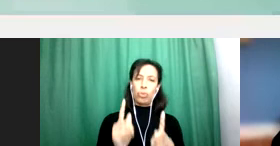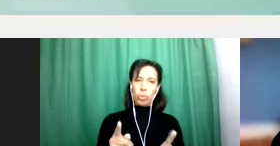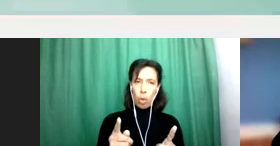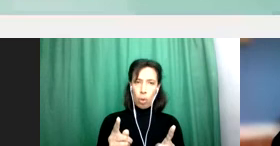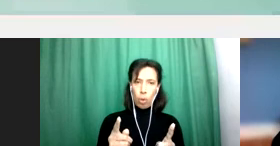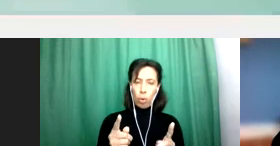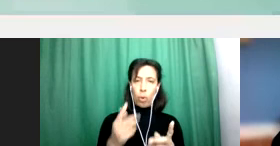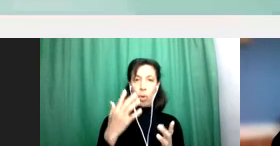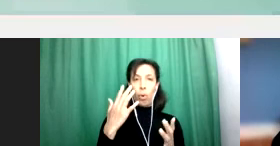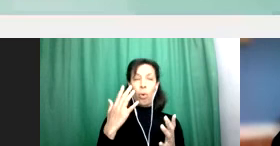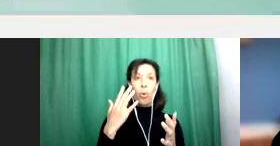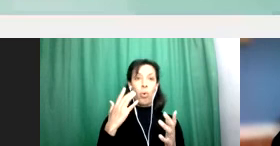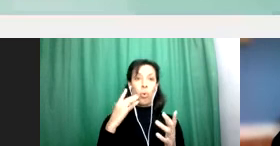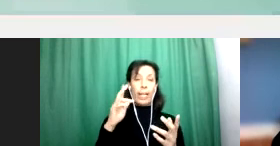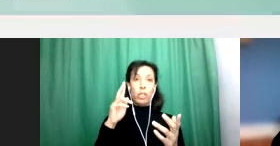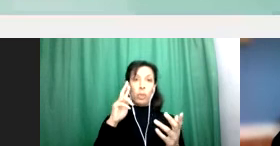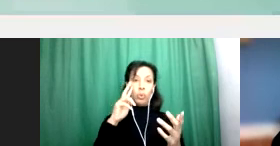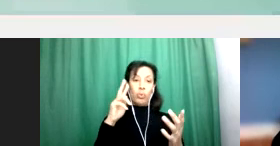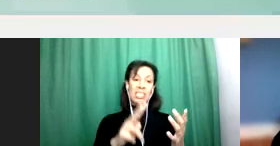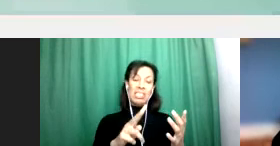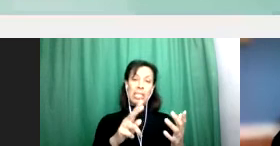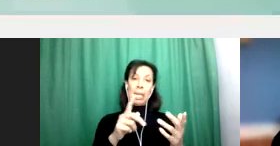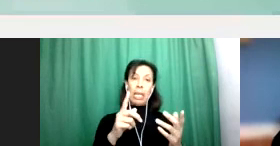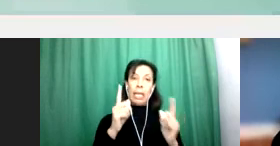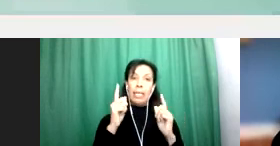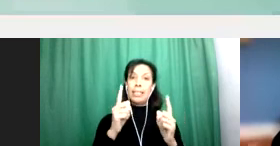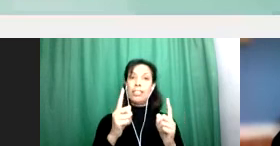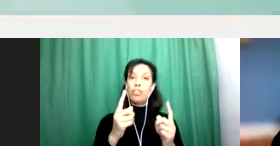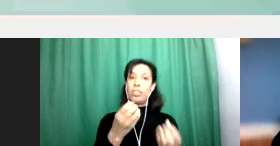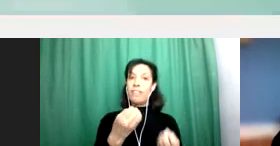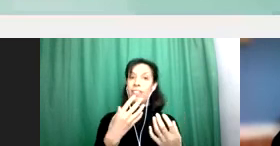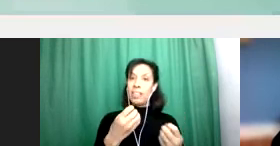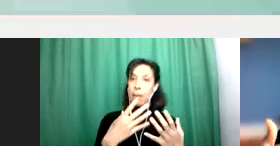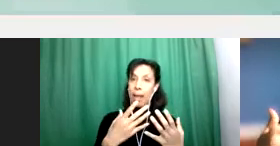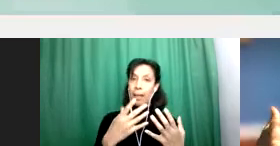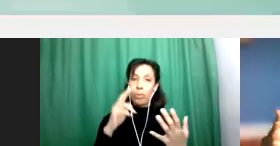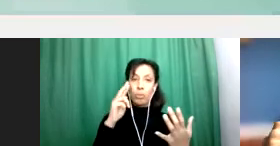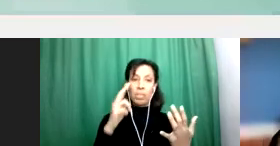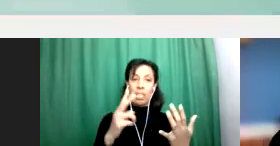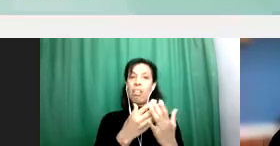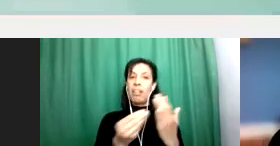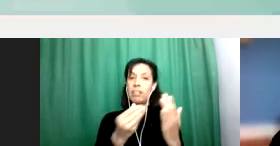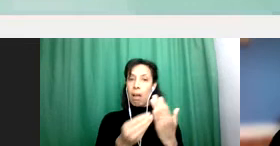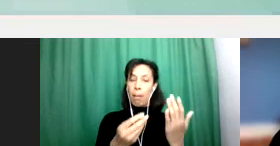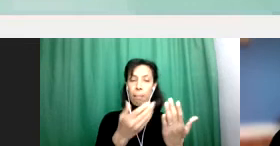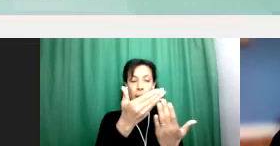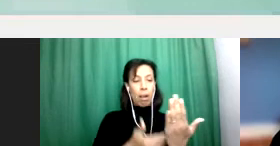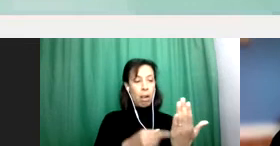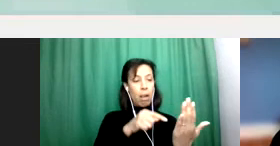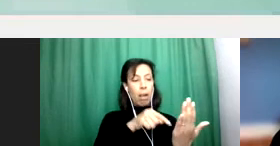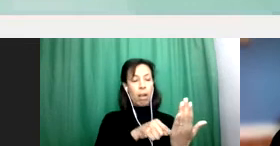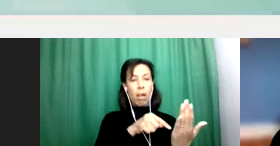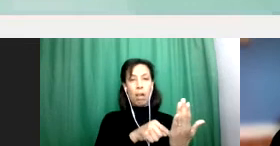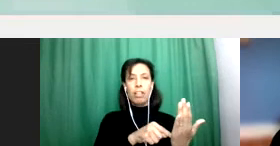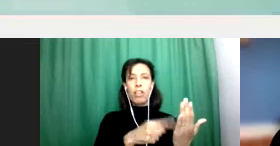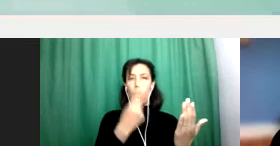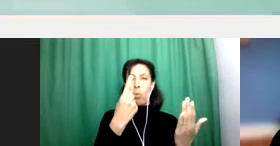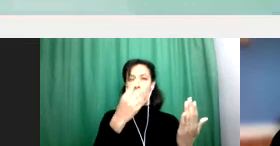teachers' feedback, one question you could ask yourself is this teacher